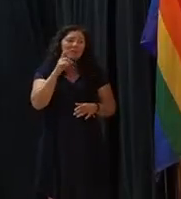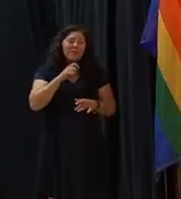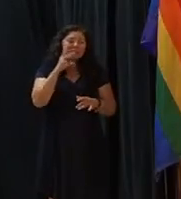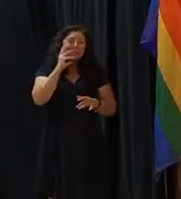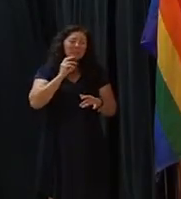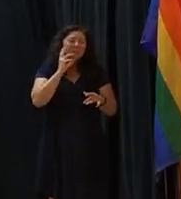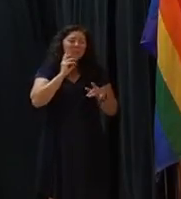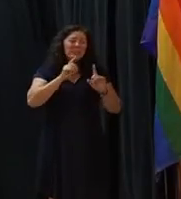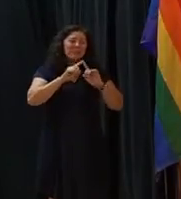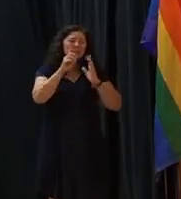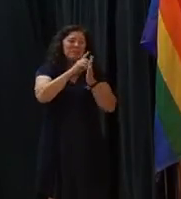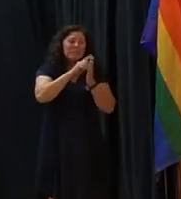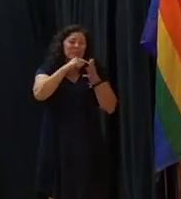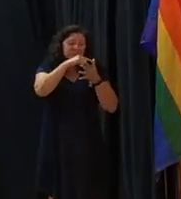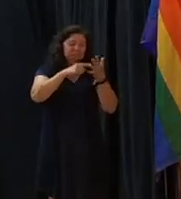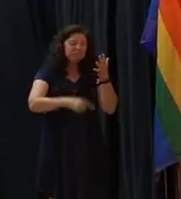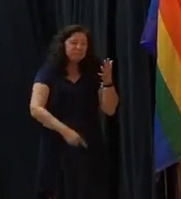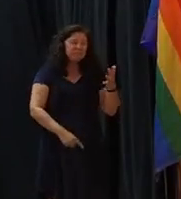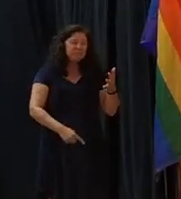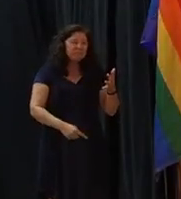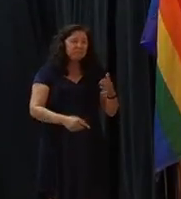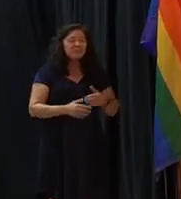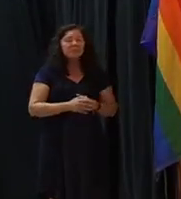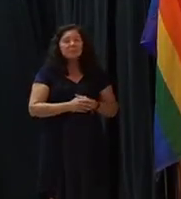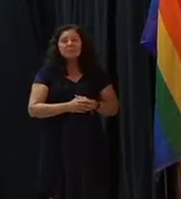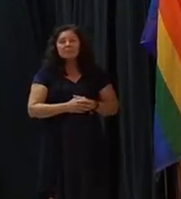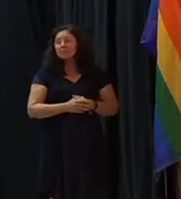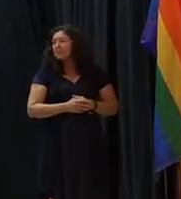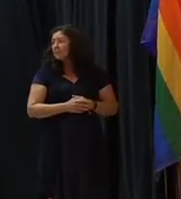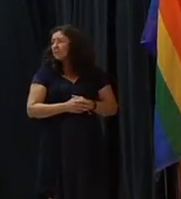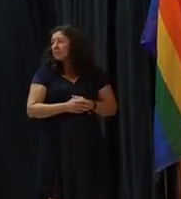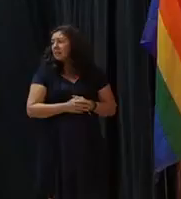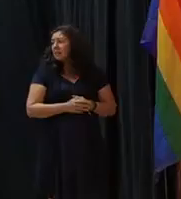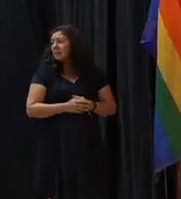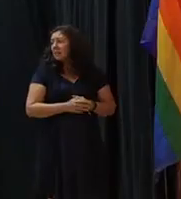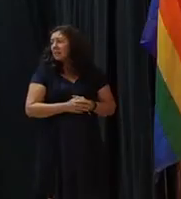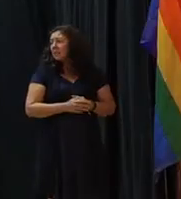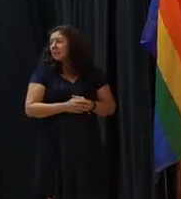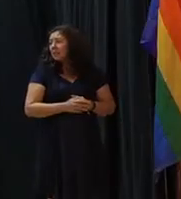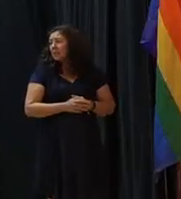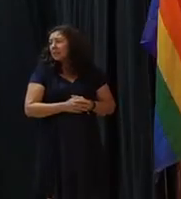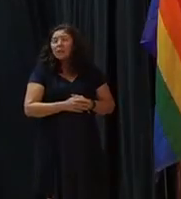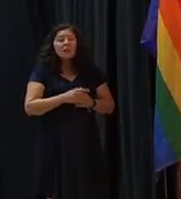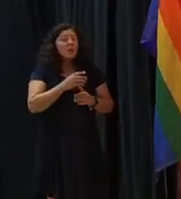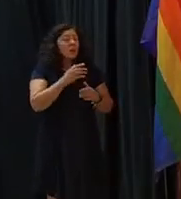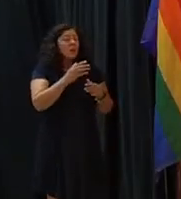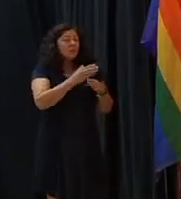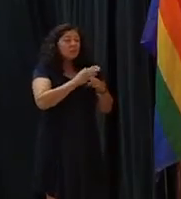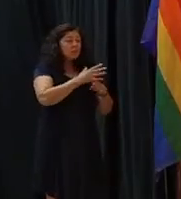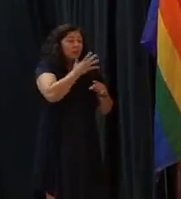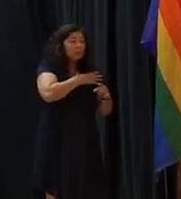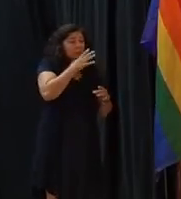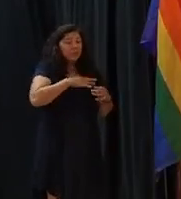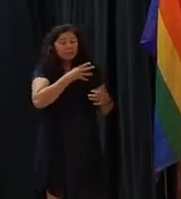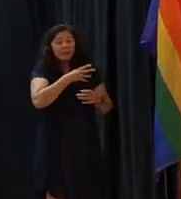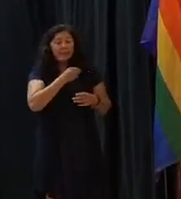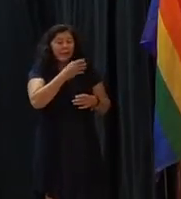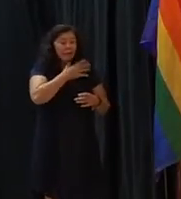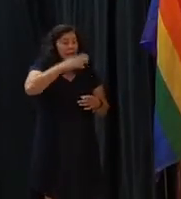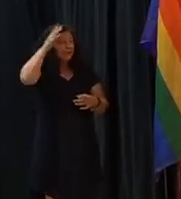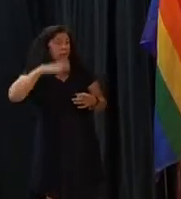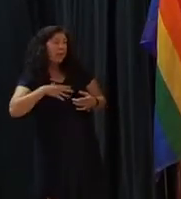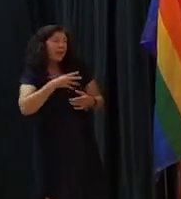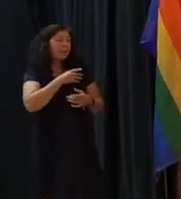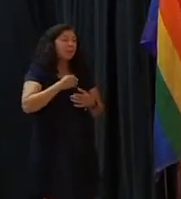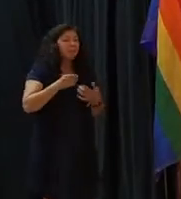discrimination. Even for the men, the female, or between themselves. So it's very hard to find. We have